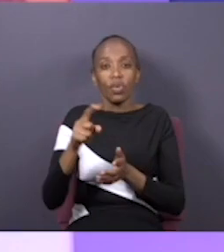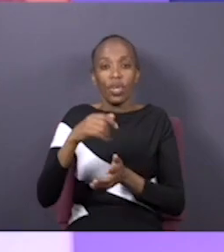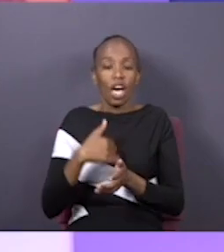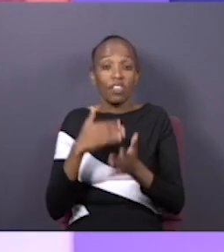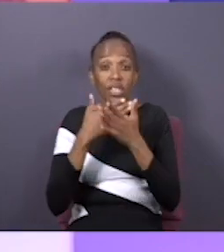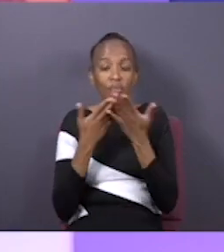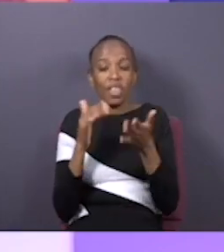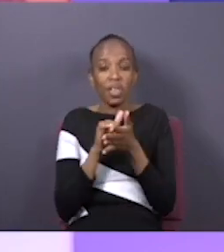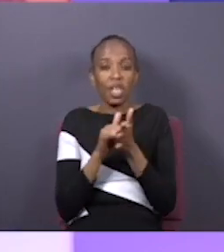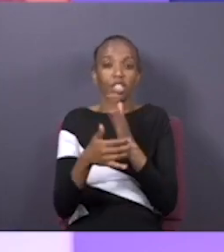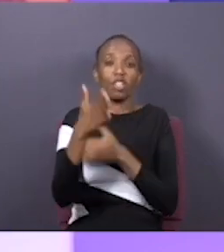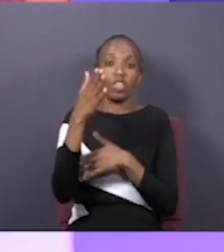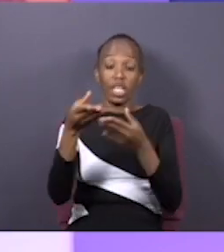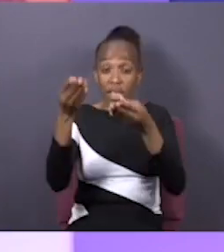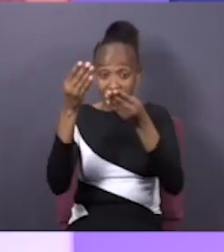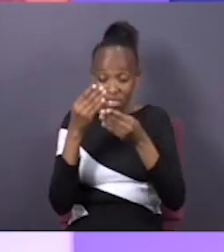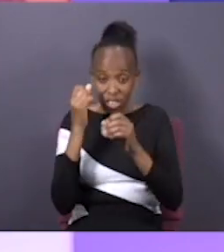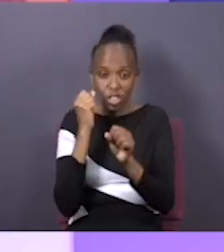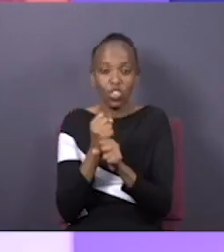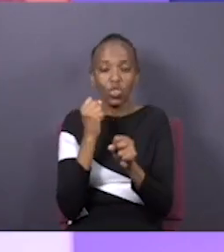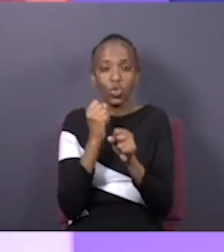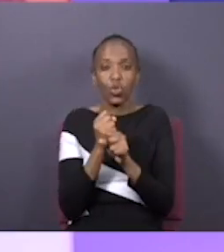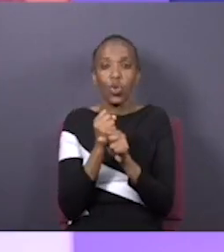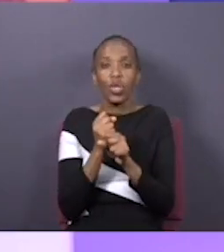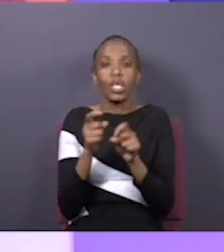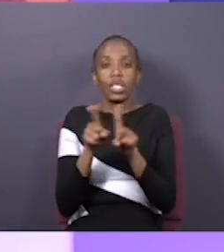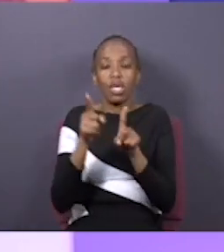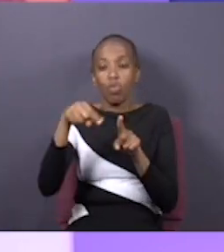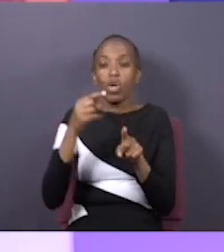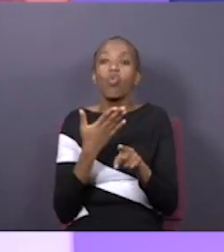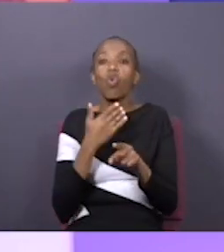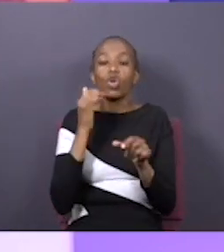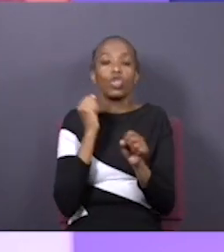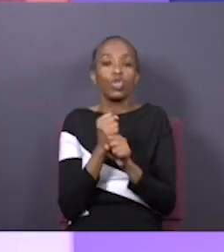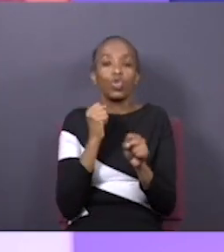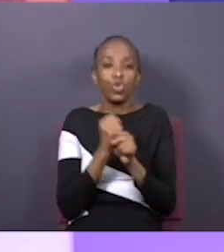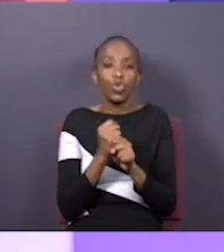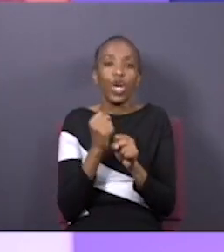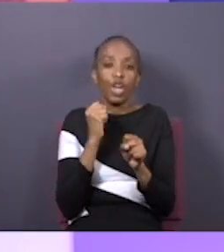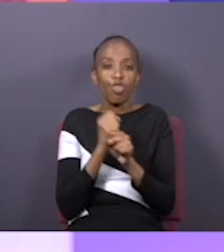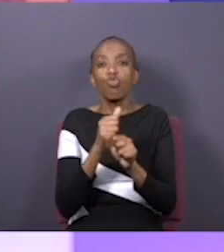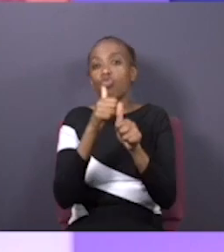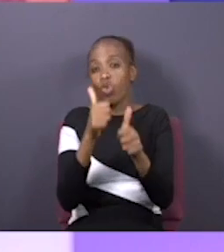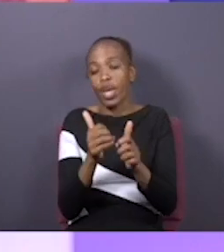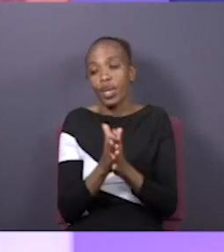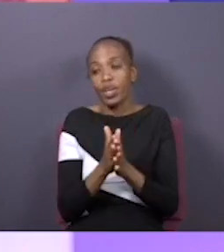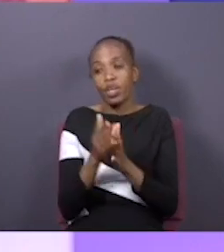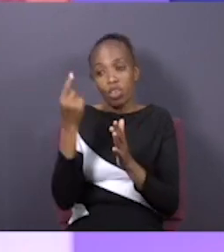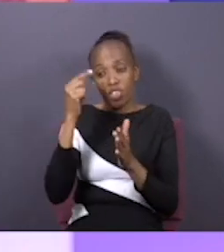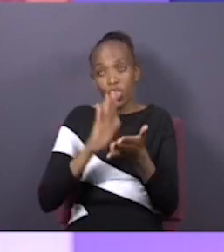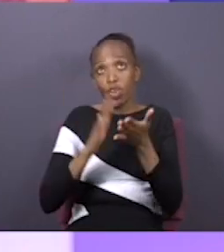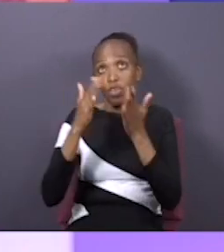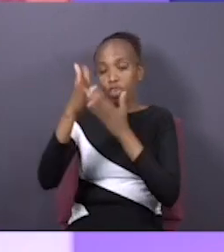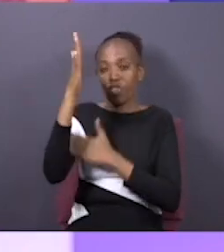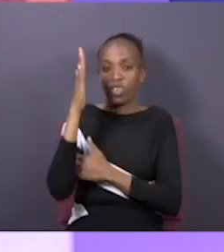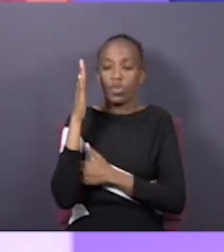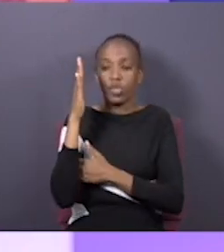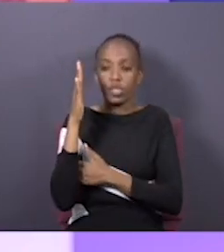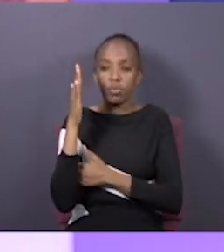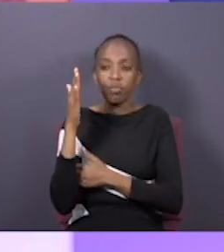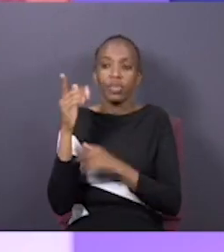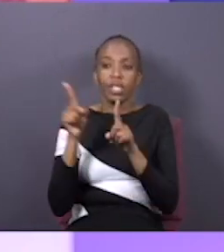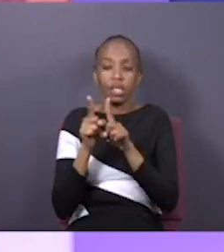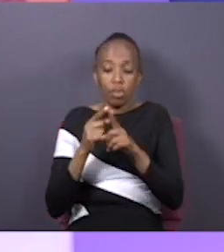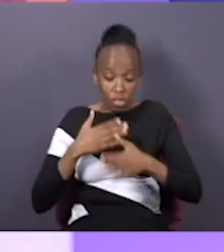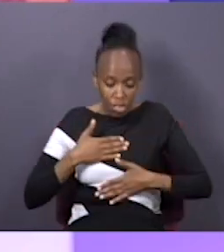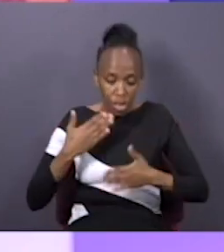have something that God has given us to do, and we want to do it and do it well for His glory and